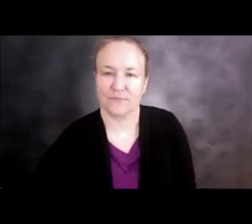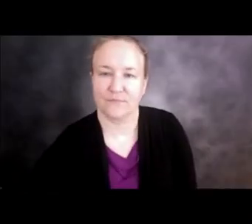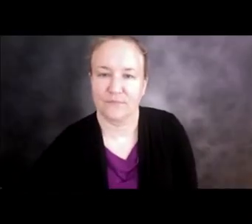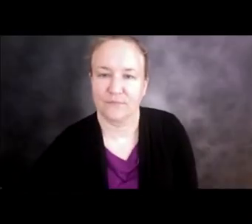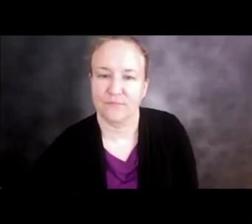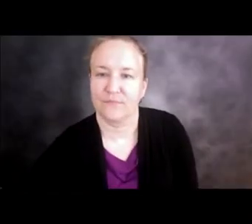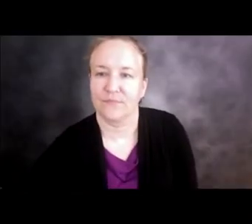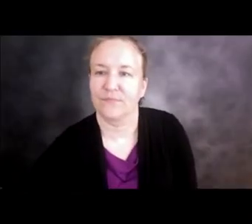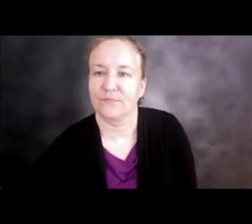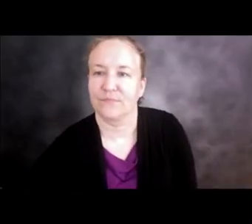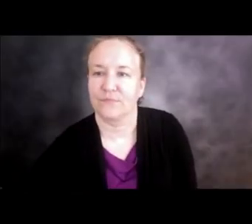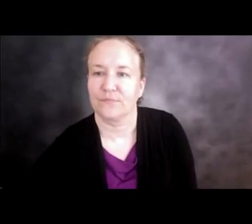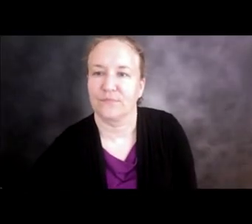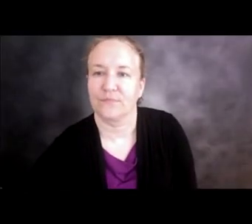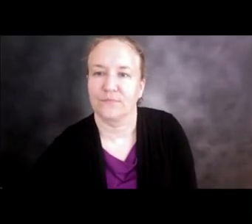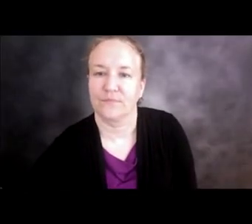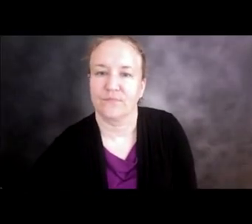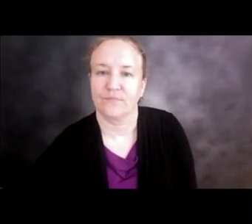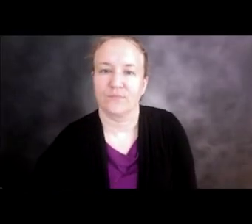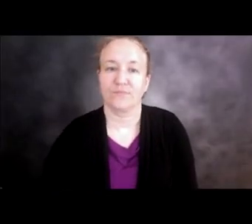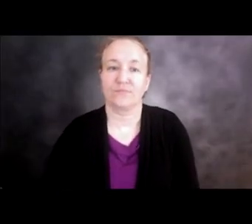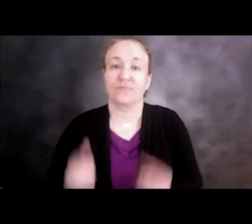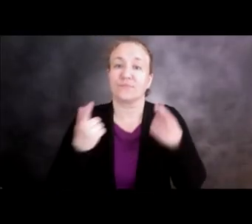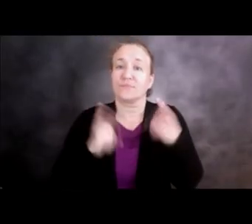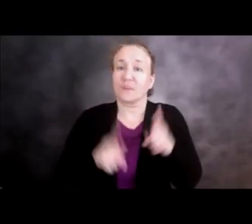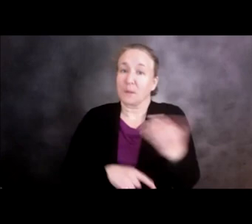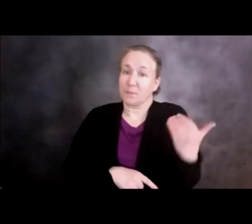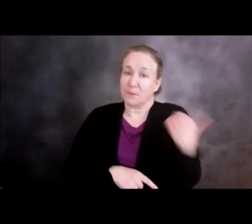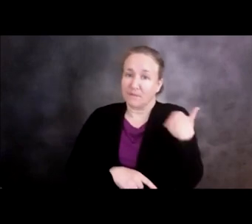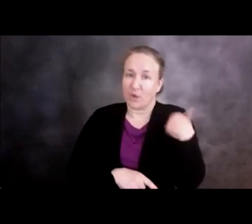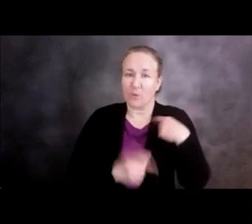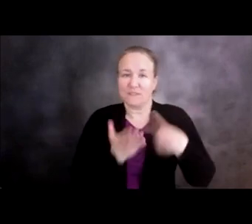I was talking to Clarissa earlier about